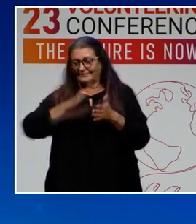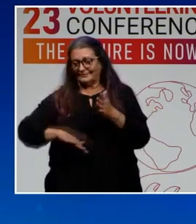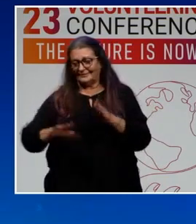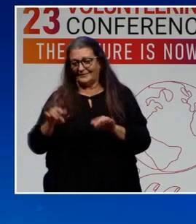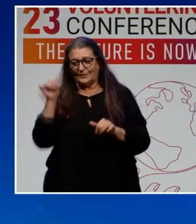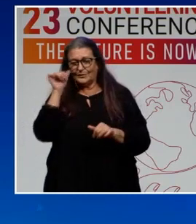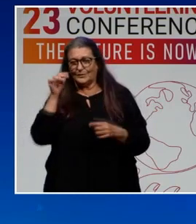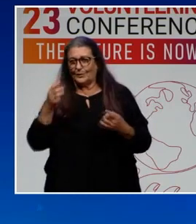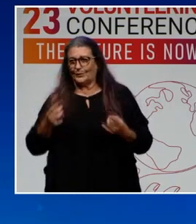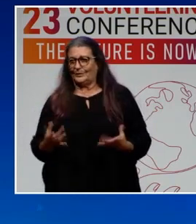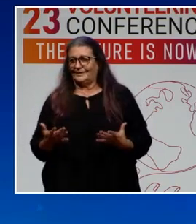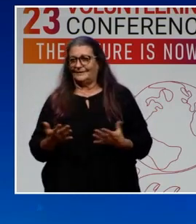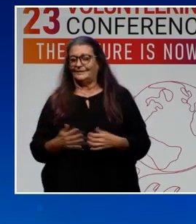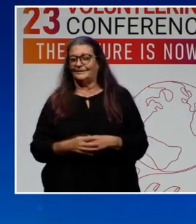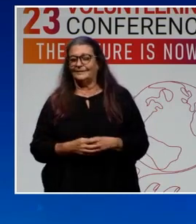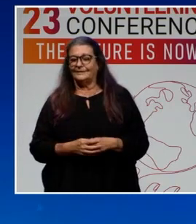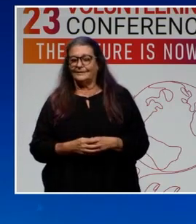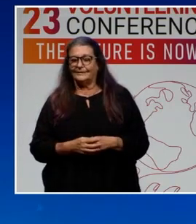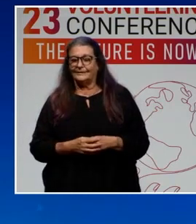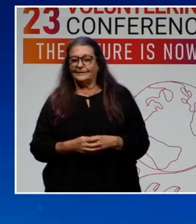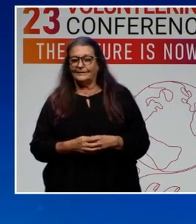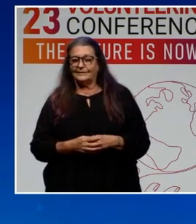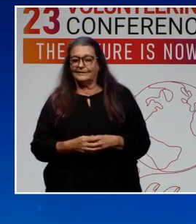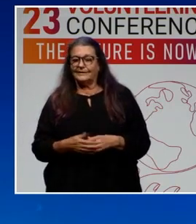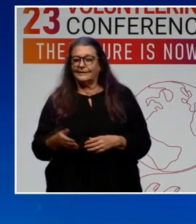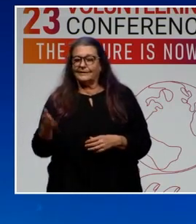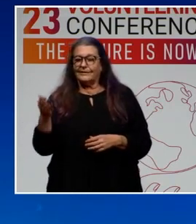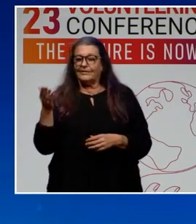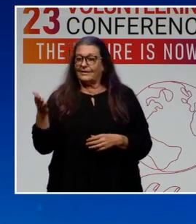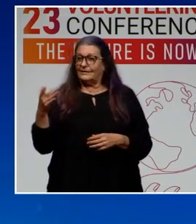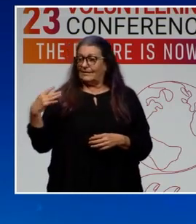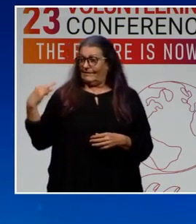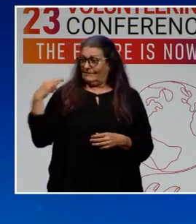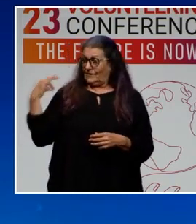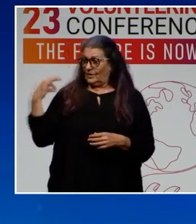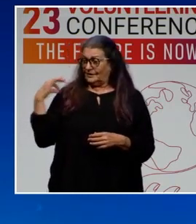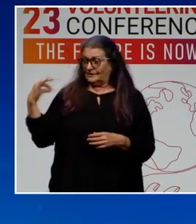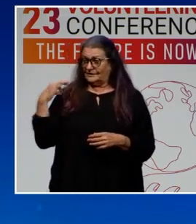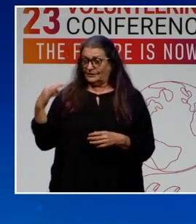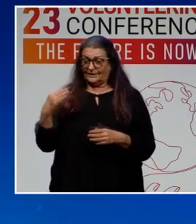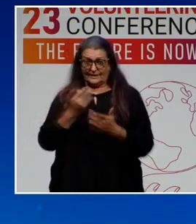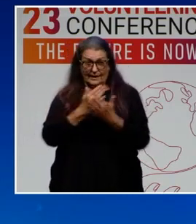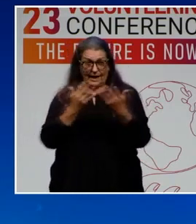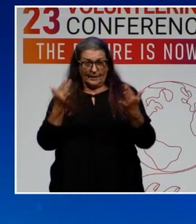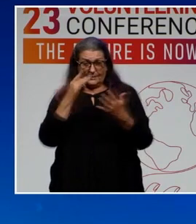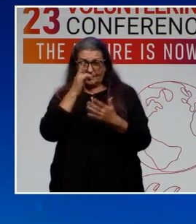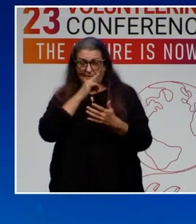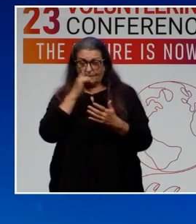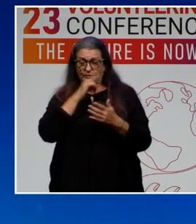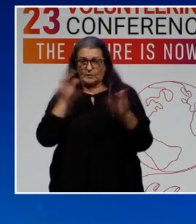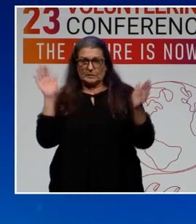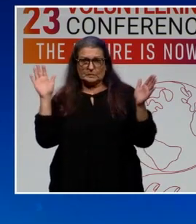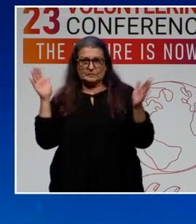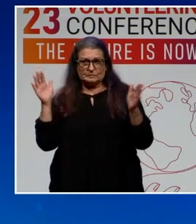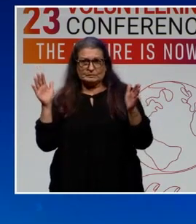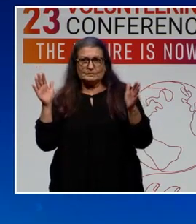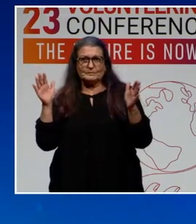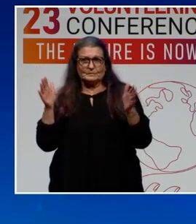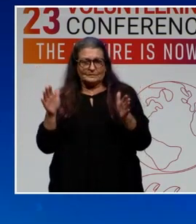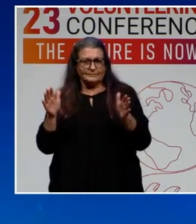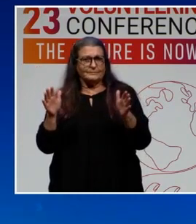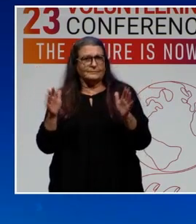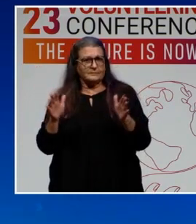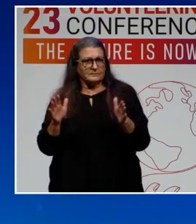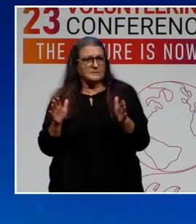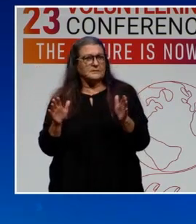is an alarming rate of decline in volunteering in the last decade. And there's an overwhelming need for more